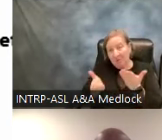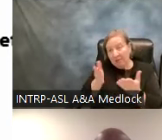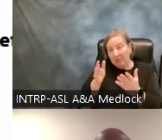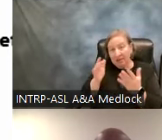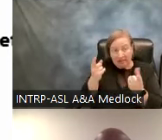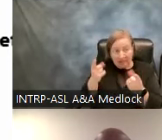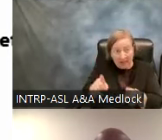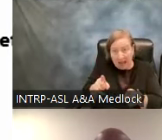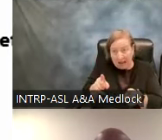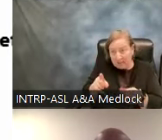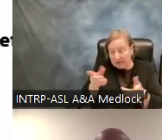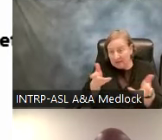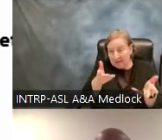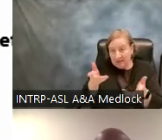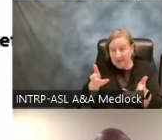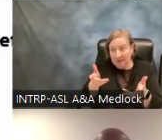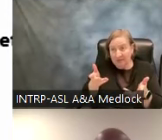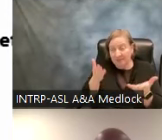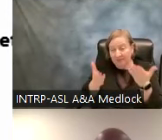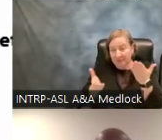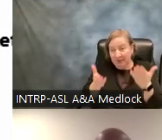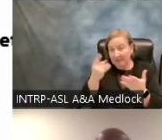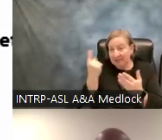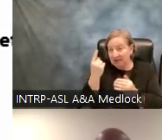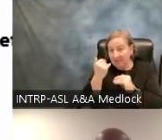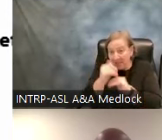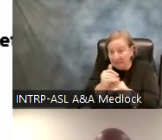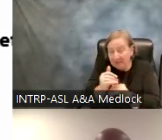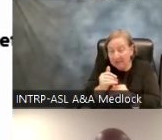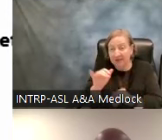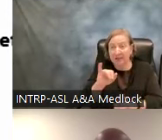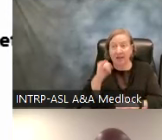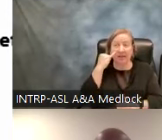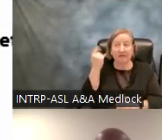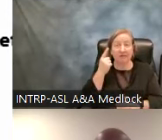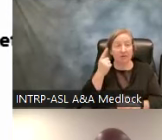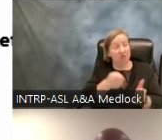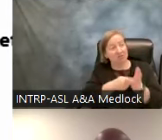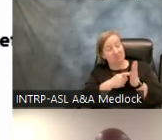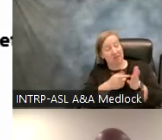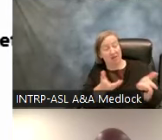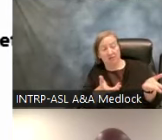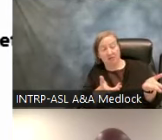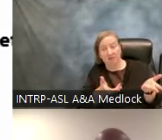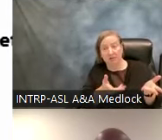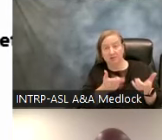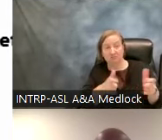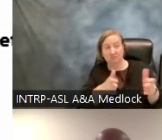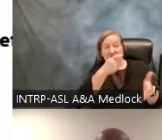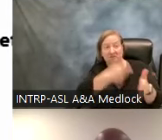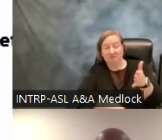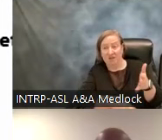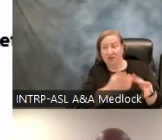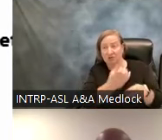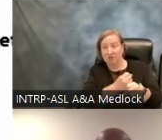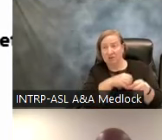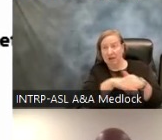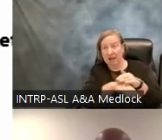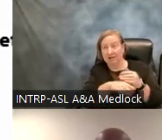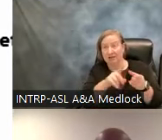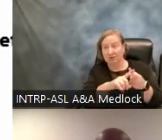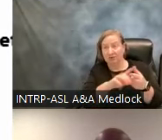happened. You know, there may be some limitations to it too, like if somebody demands some huge fee to get access to video